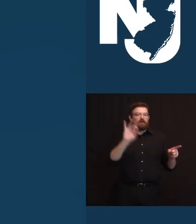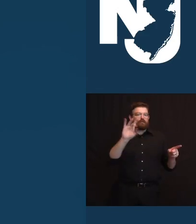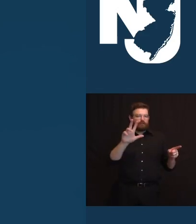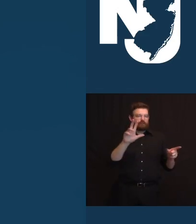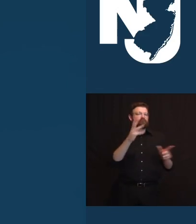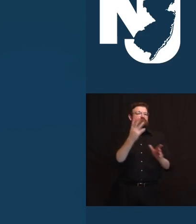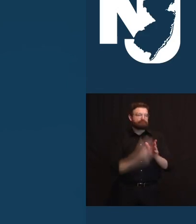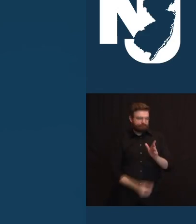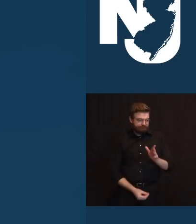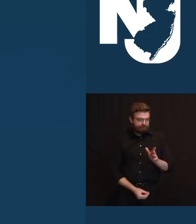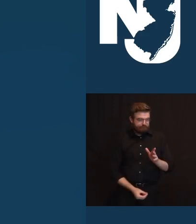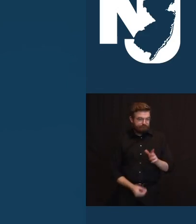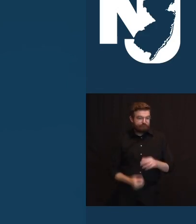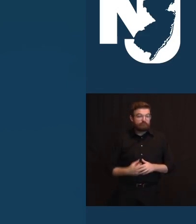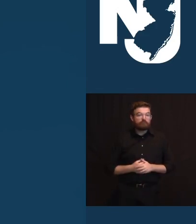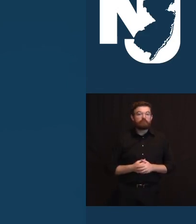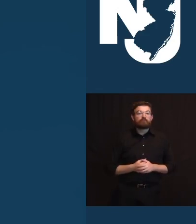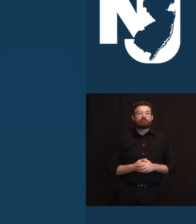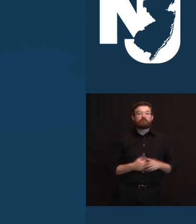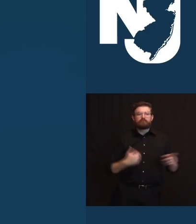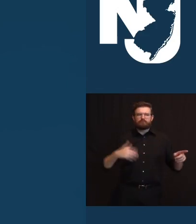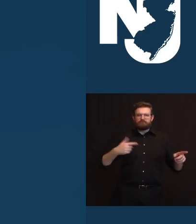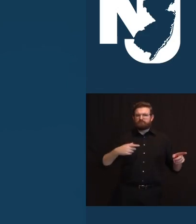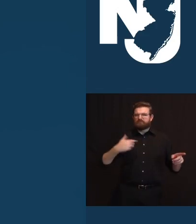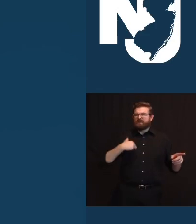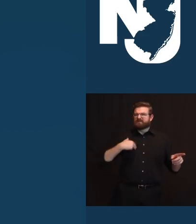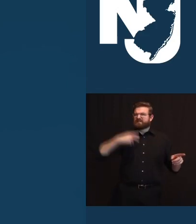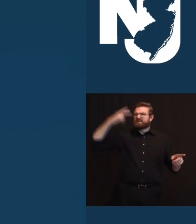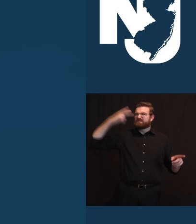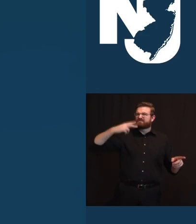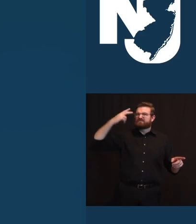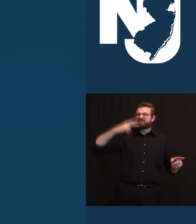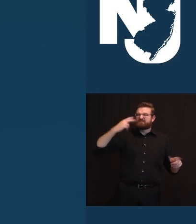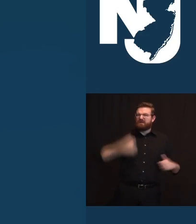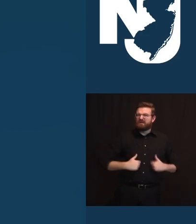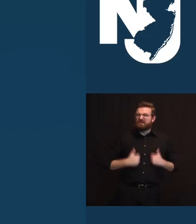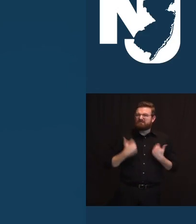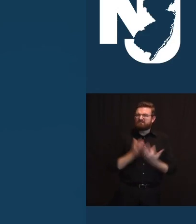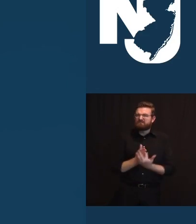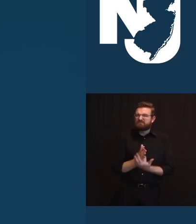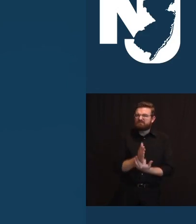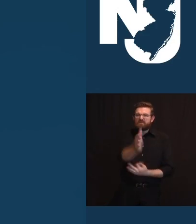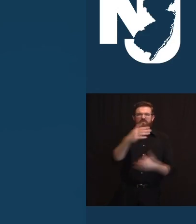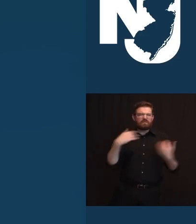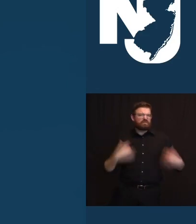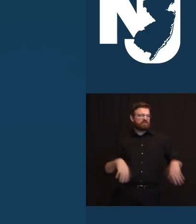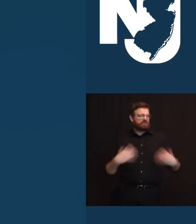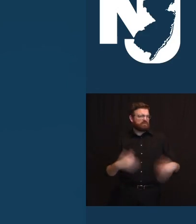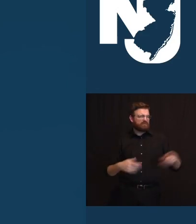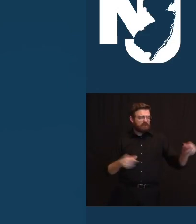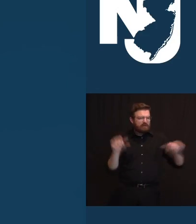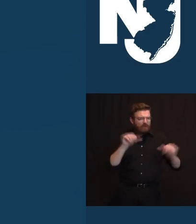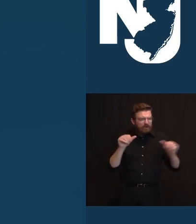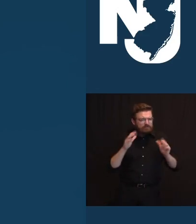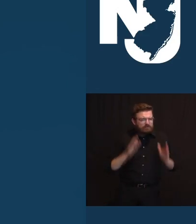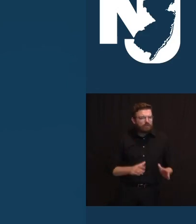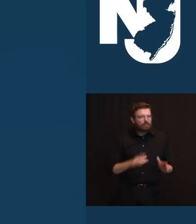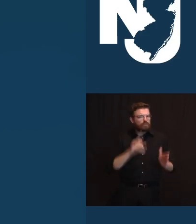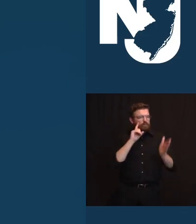a lifetime of accomplishments. Esther was one of the scientists who made New Jersey the world-renowned home for discovery in the life